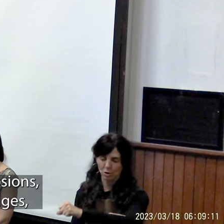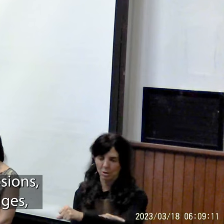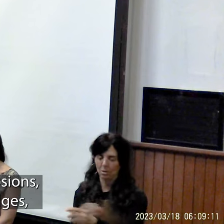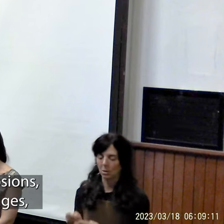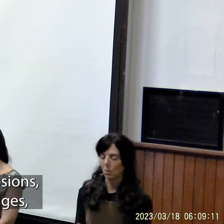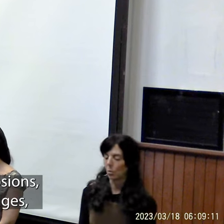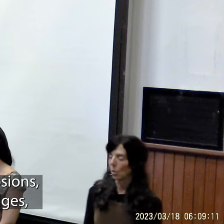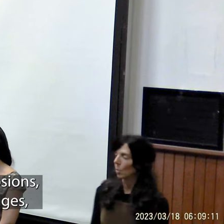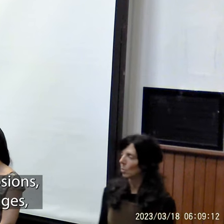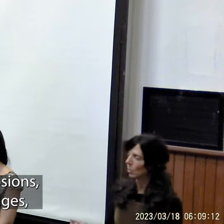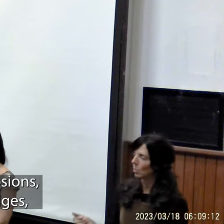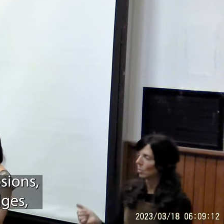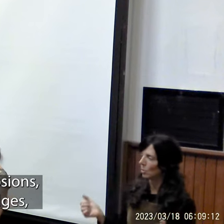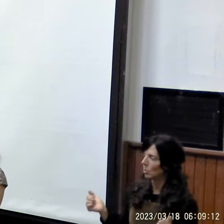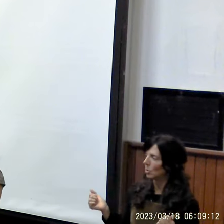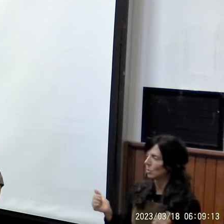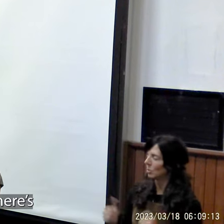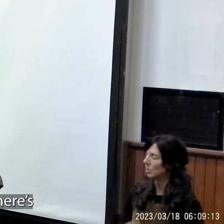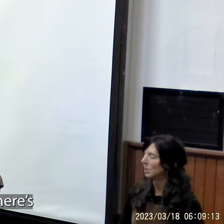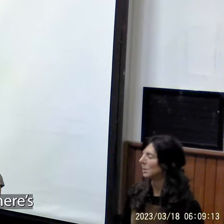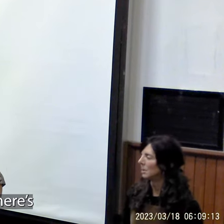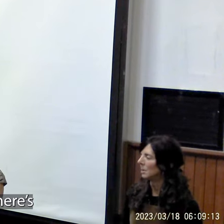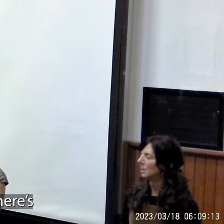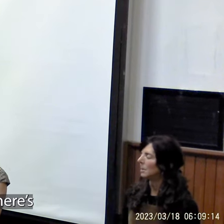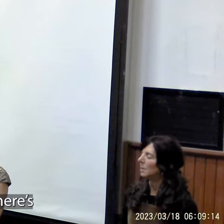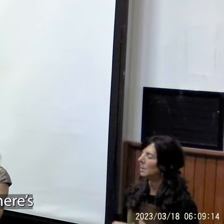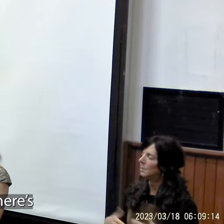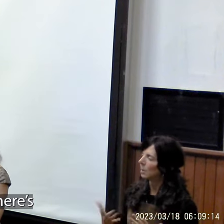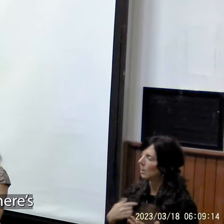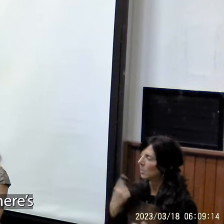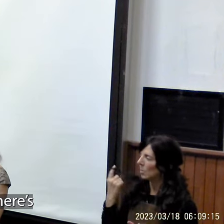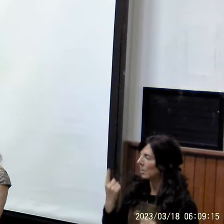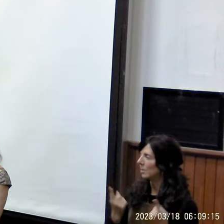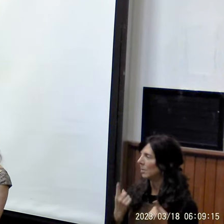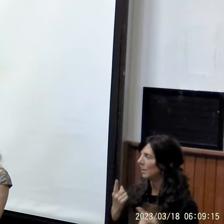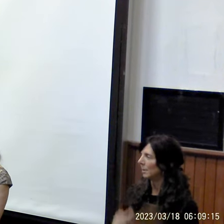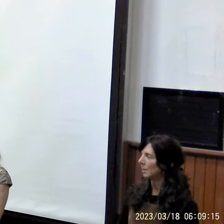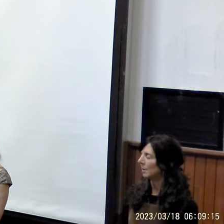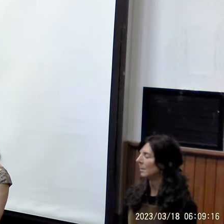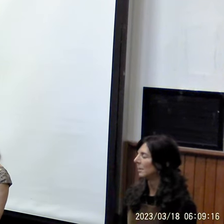these erosions of the bridges, and I'm wondering somewhere this.